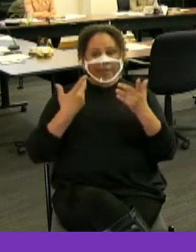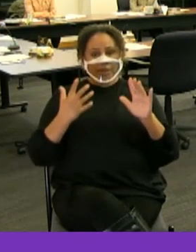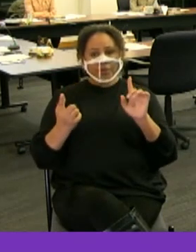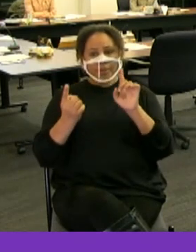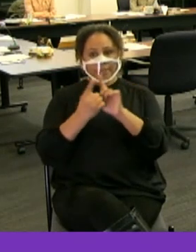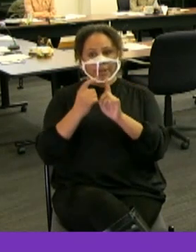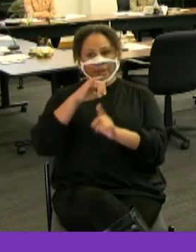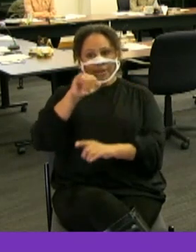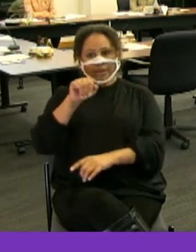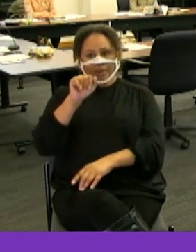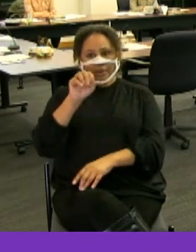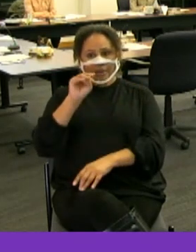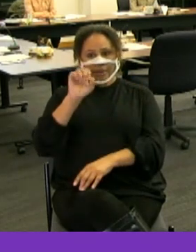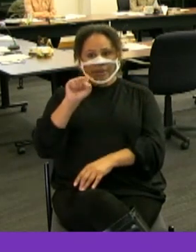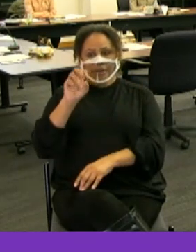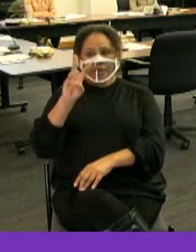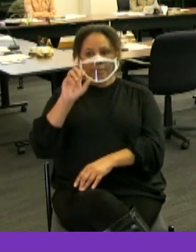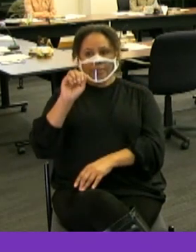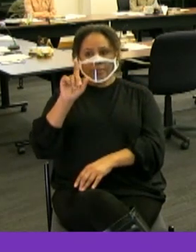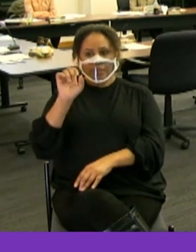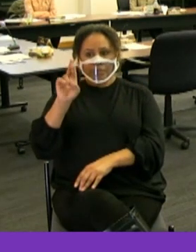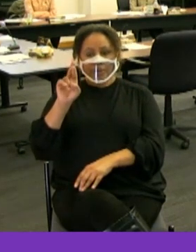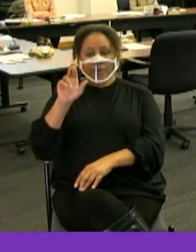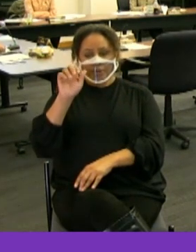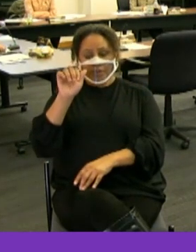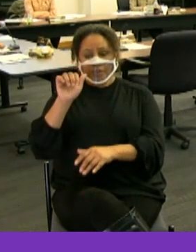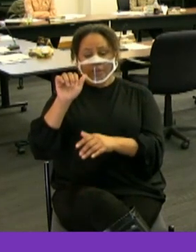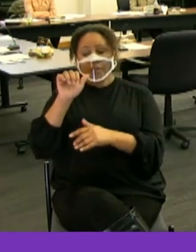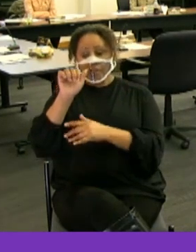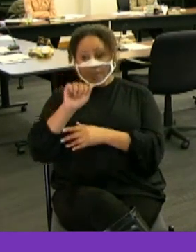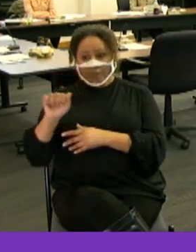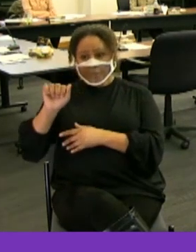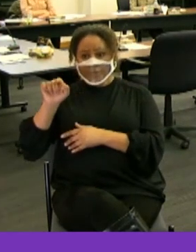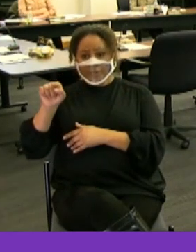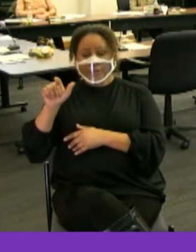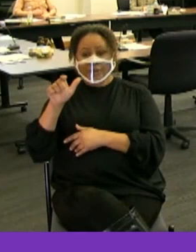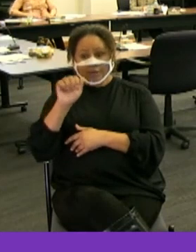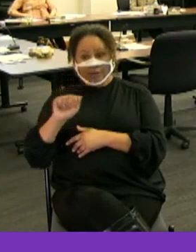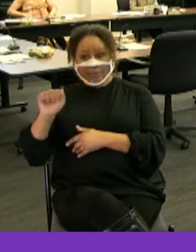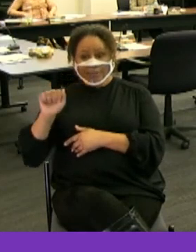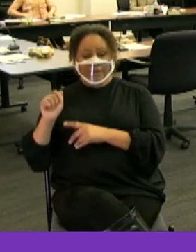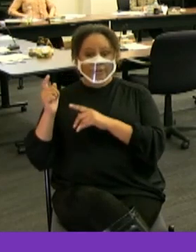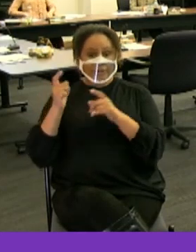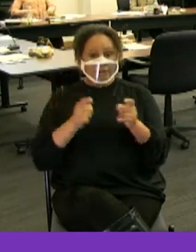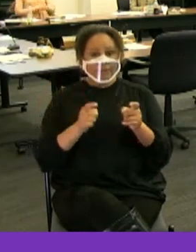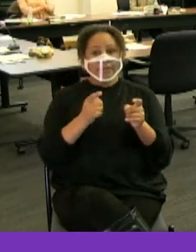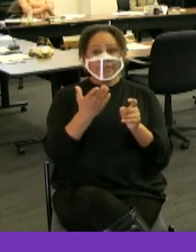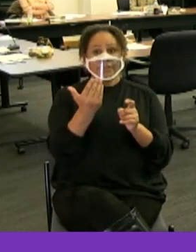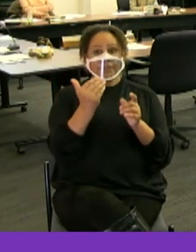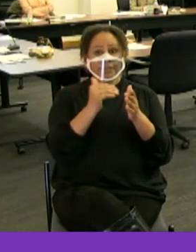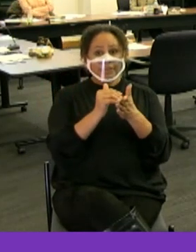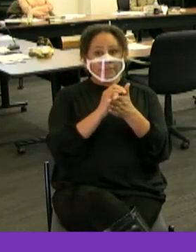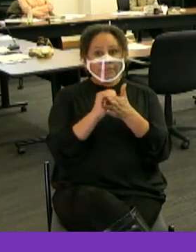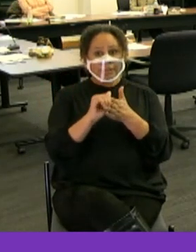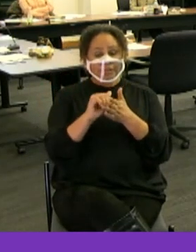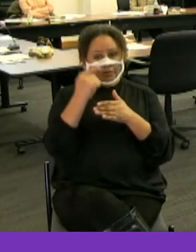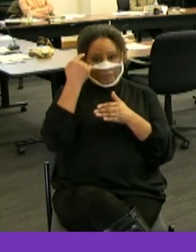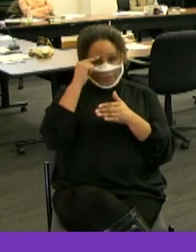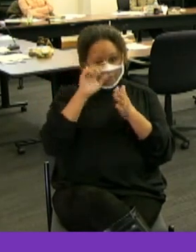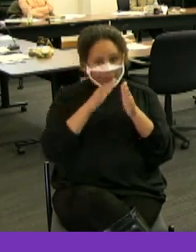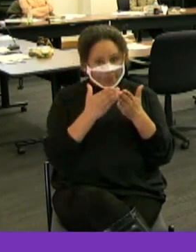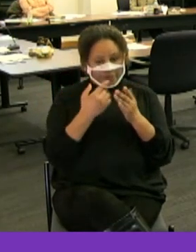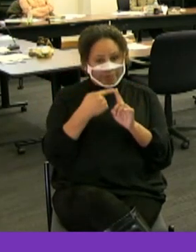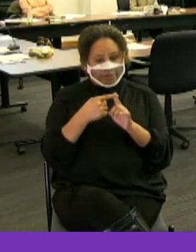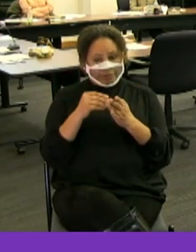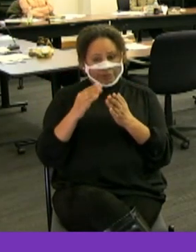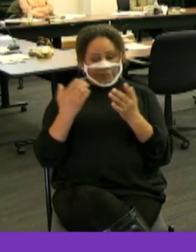James Walker from Amazon. Amazon, if you recall, has given $50,000 to the college for books and student emergency funds. And James has